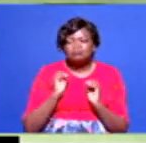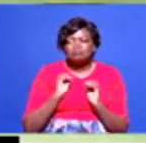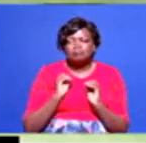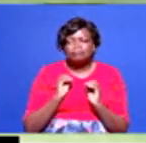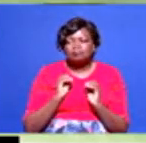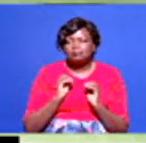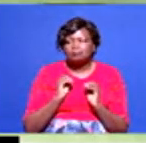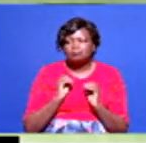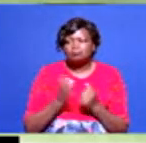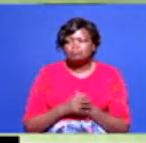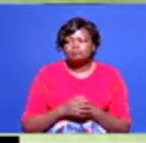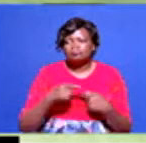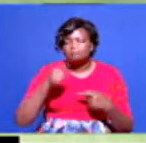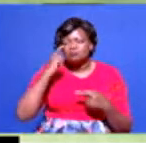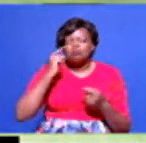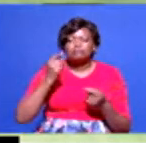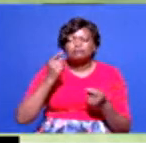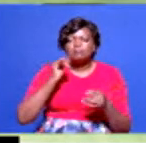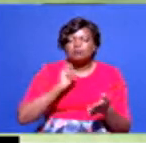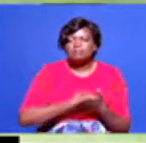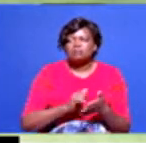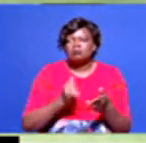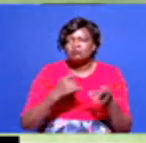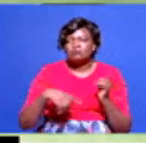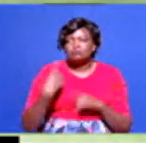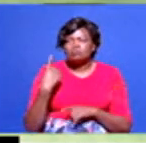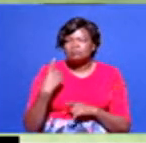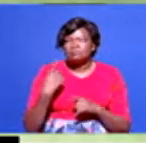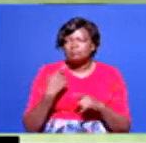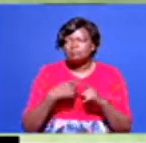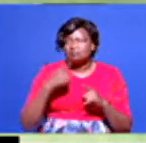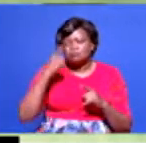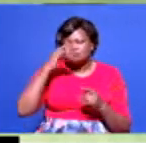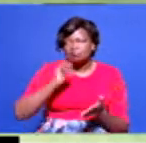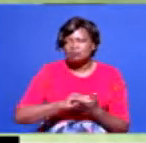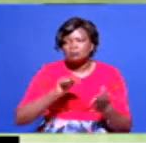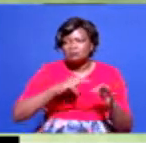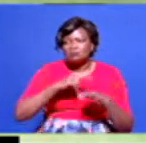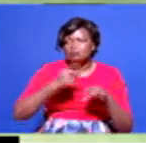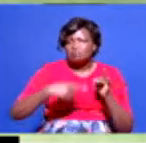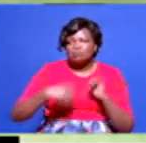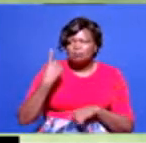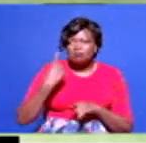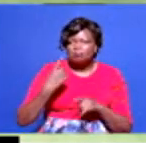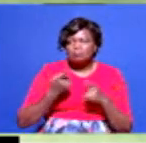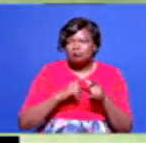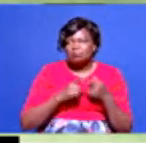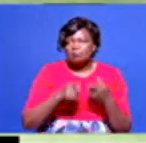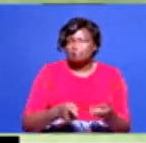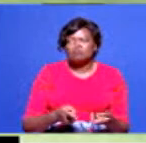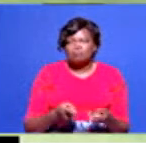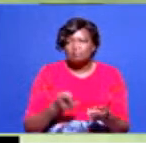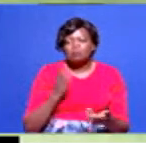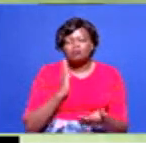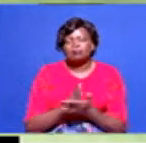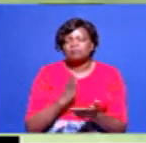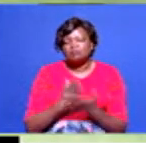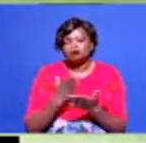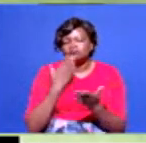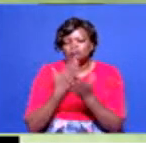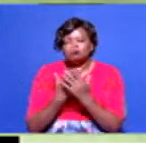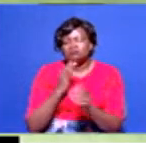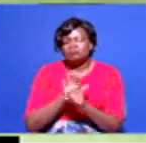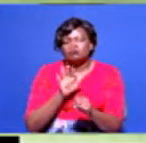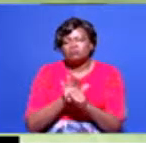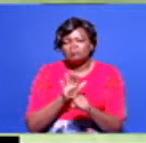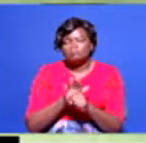didn't count himself as having won, but counted that the nation won. And this we are greatly indebted. I